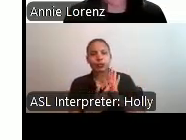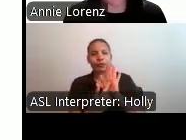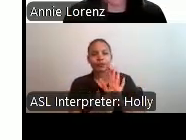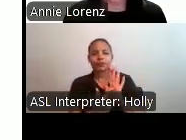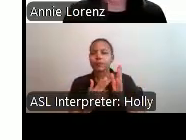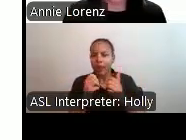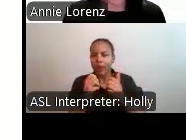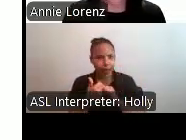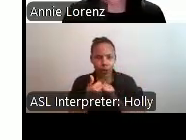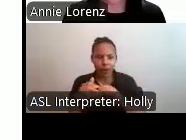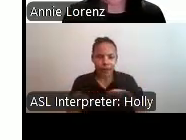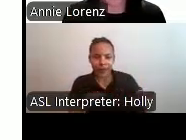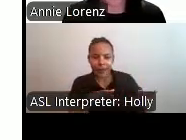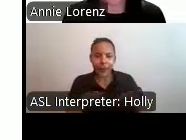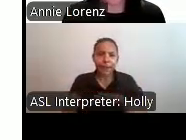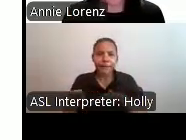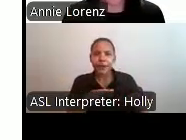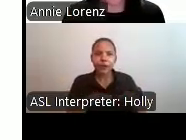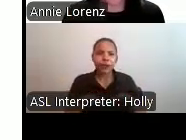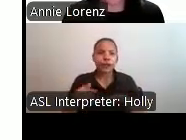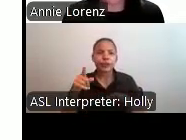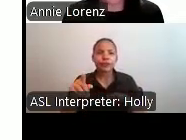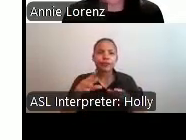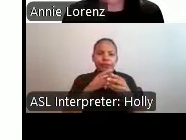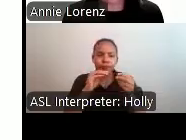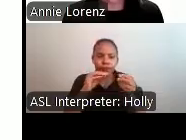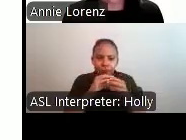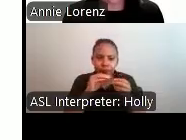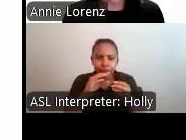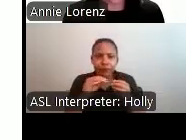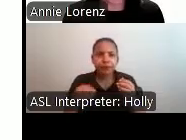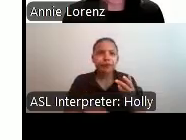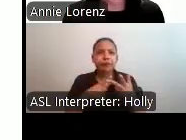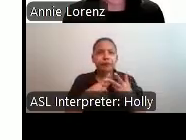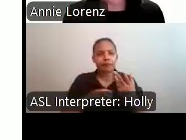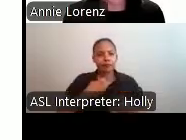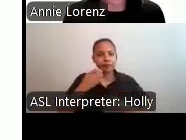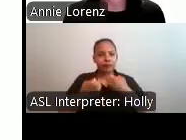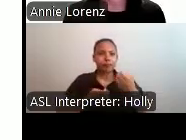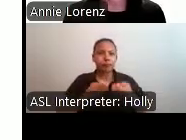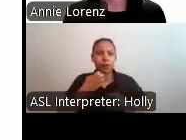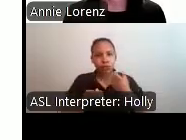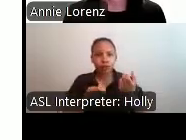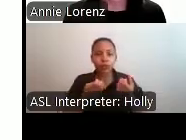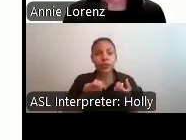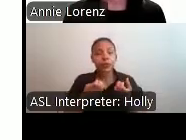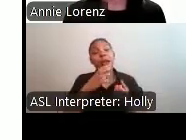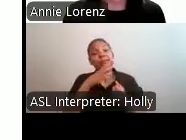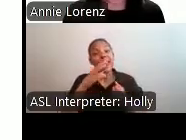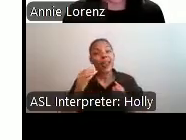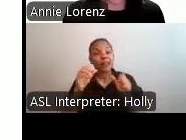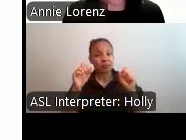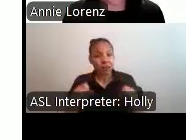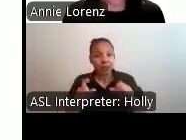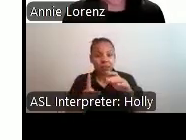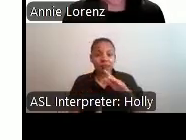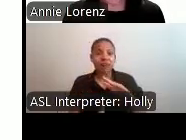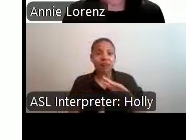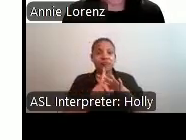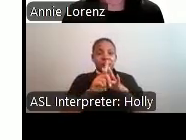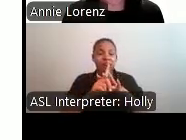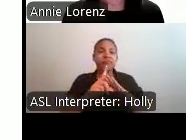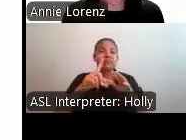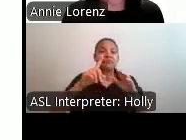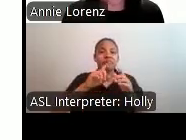behaviors, especially when those patterns begin to interfere with how they function day to day. And the reality is,